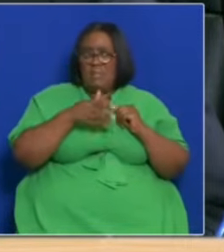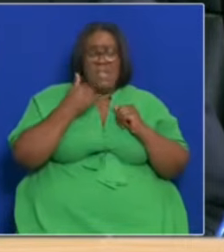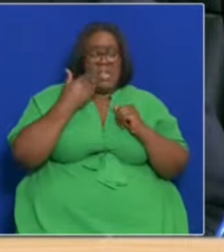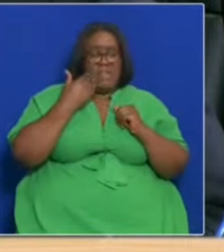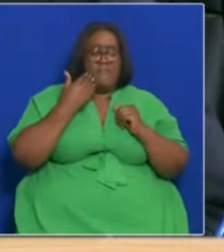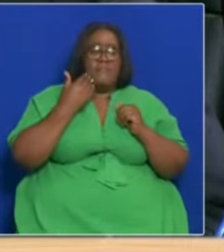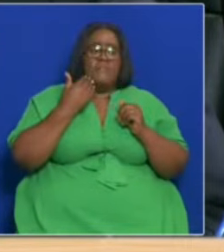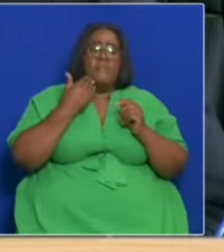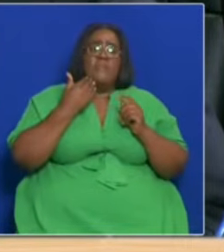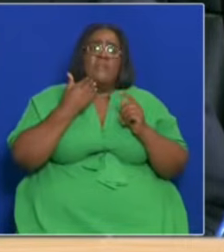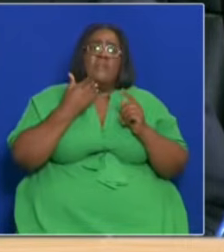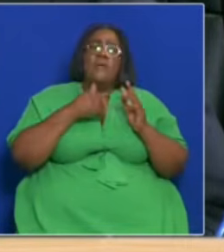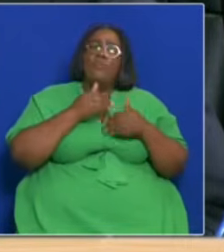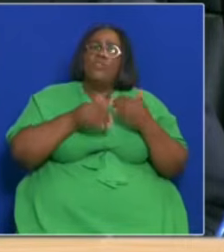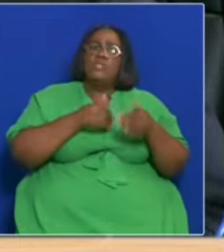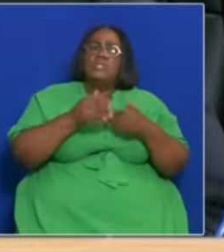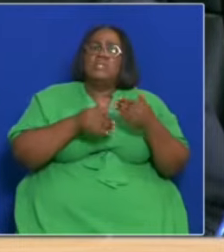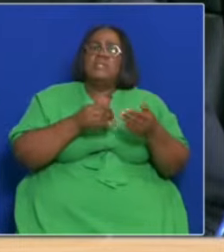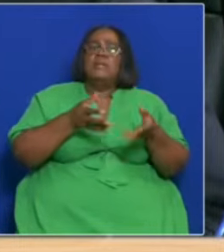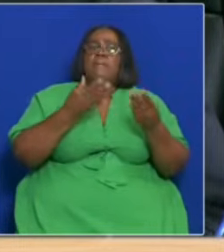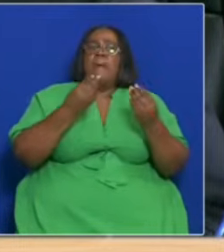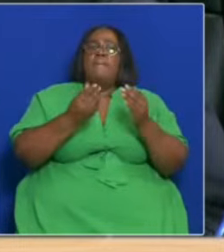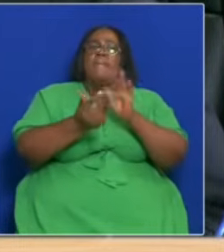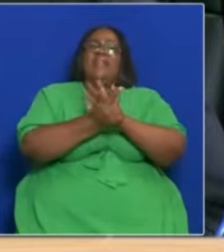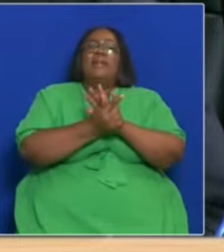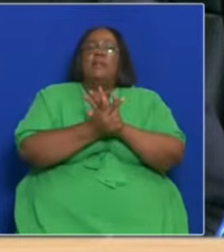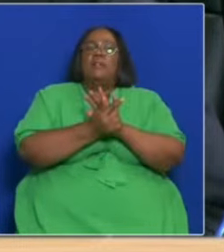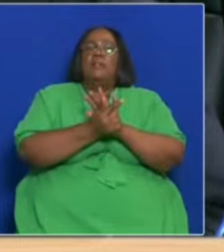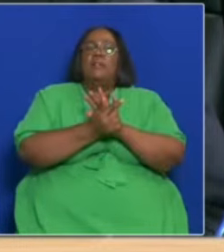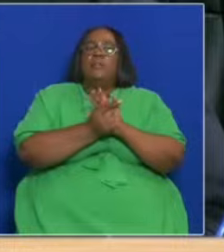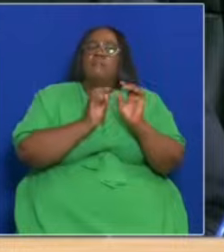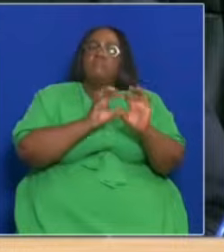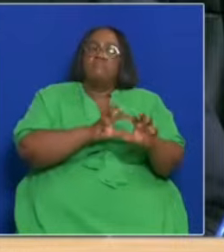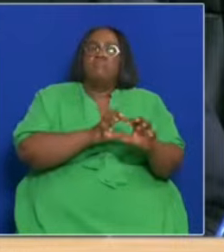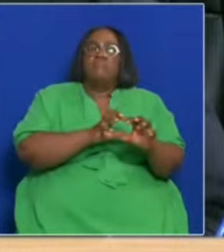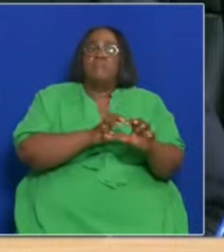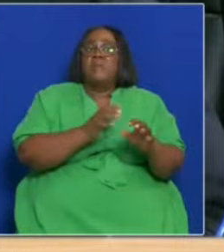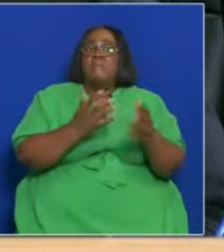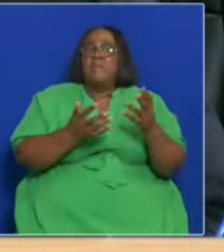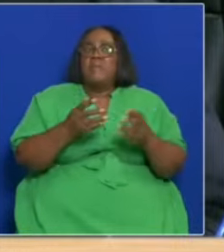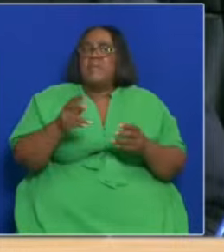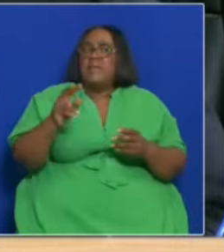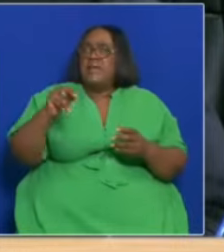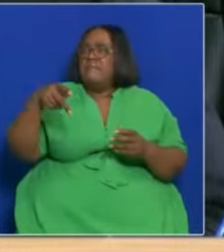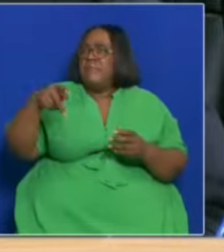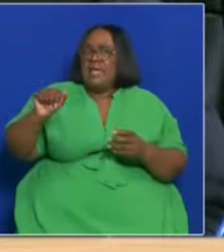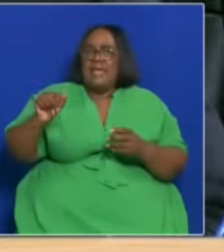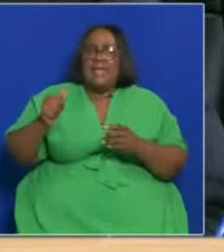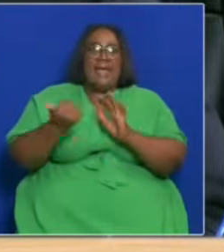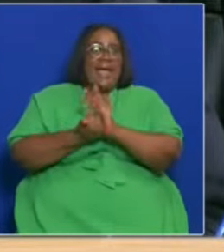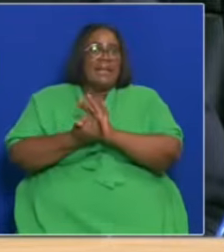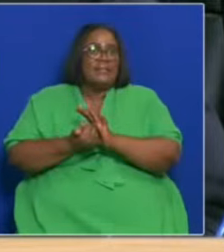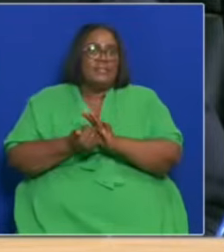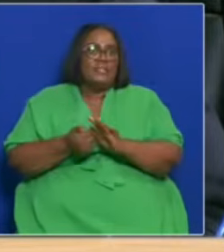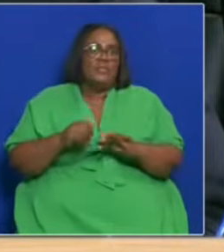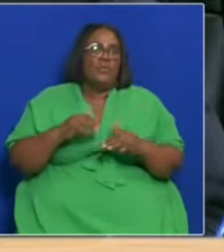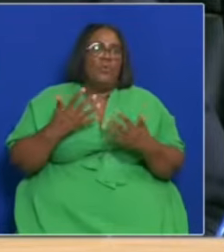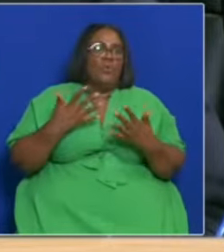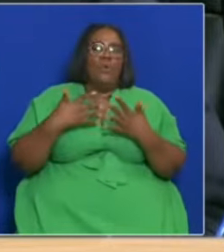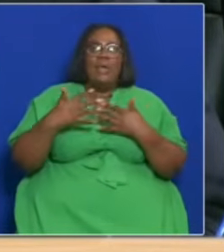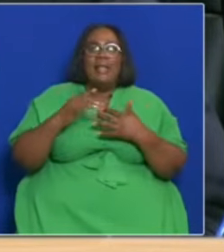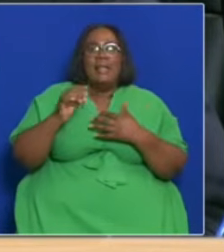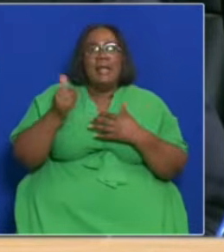from an act, whether it's the NPA Act or whatever other act? So the act itself